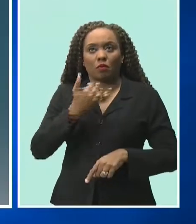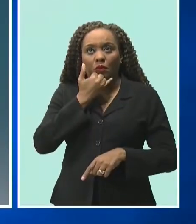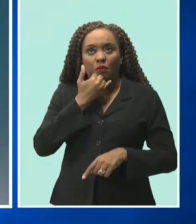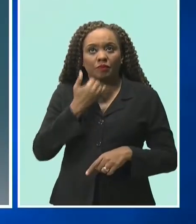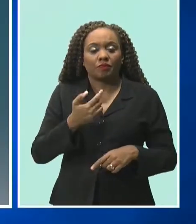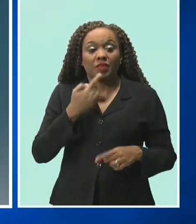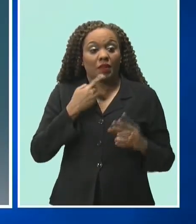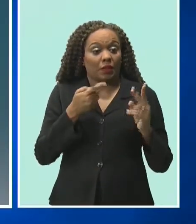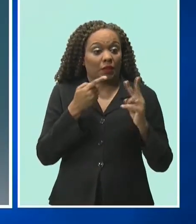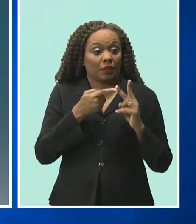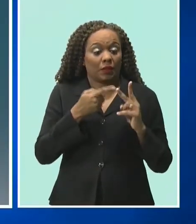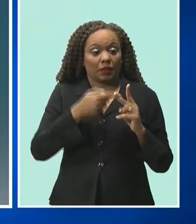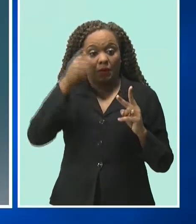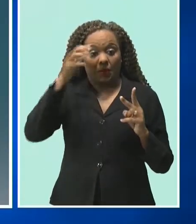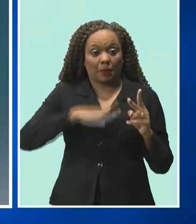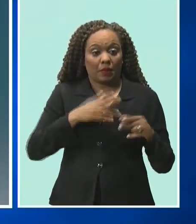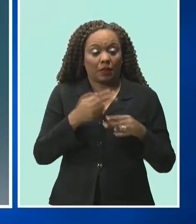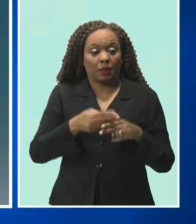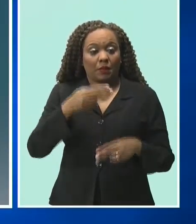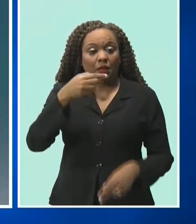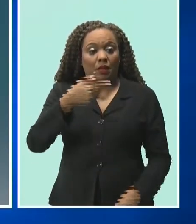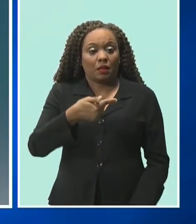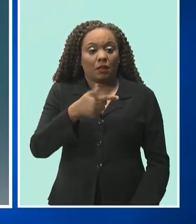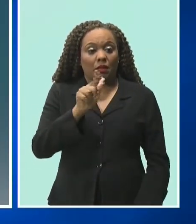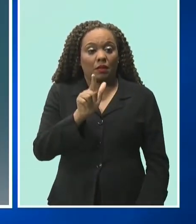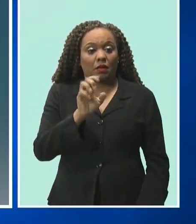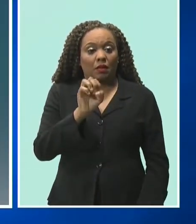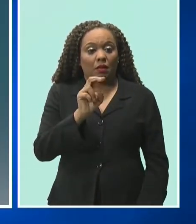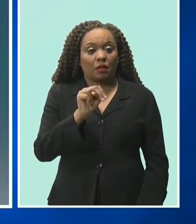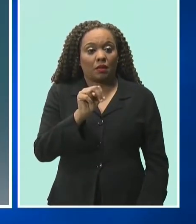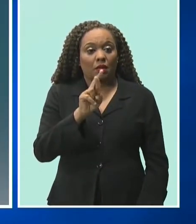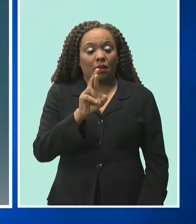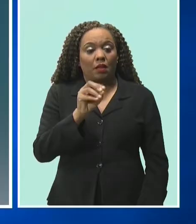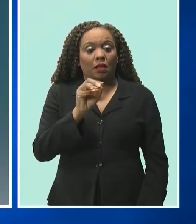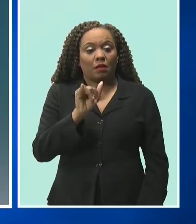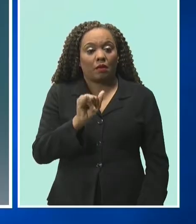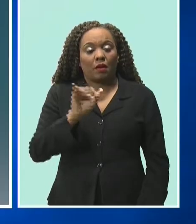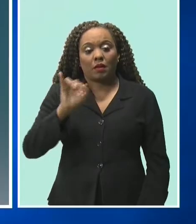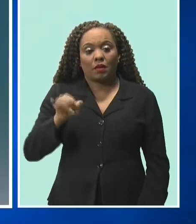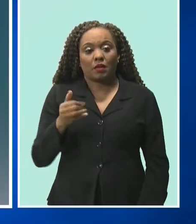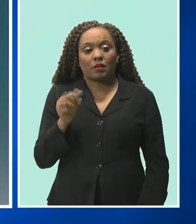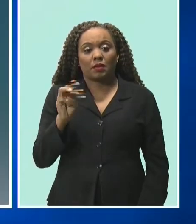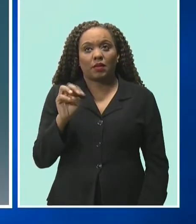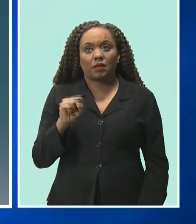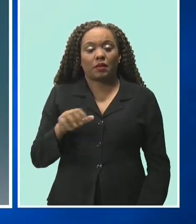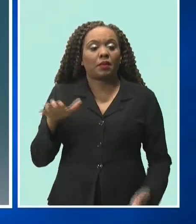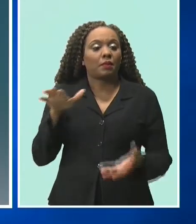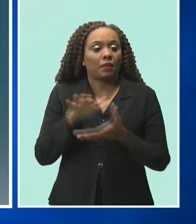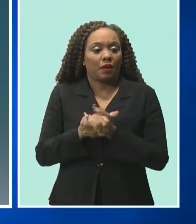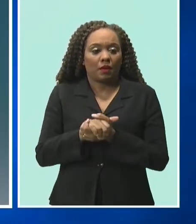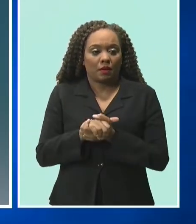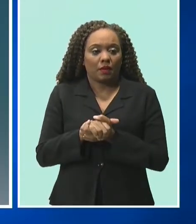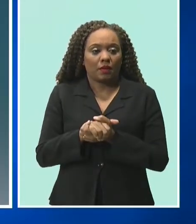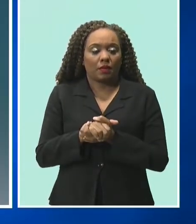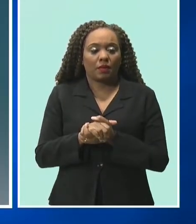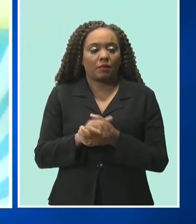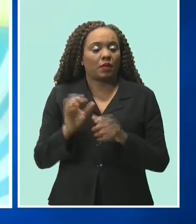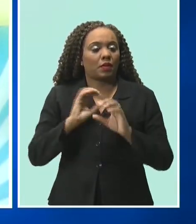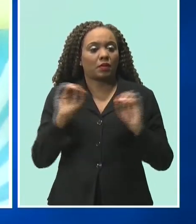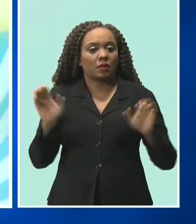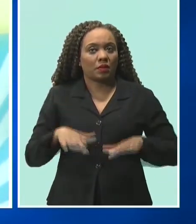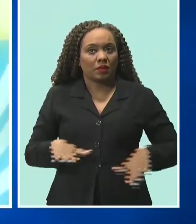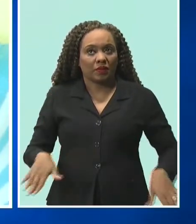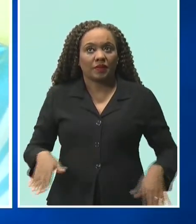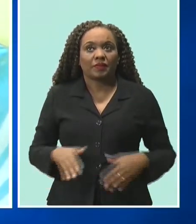She says Glenroy James, who was routinely subcontracted by A&B Pest Control, was married but had no biological children.